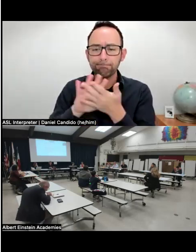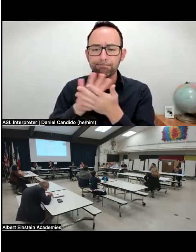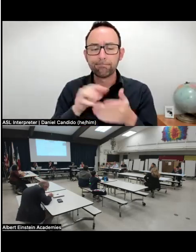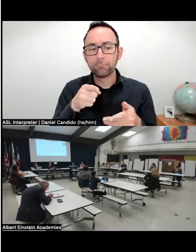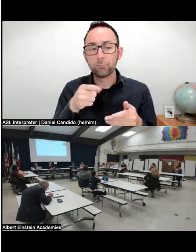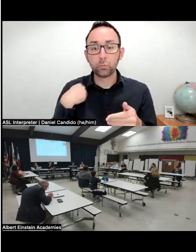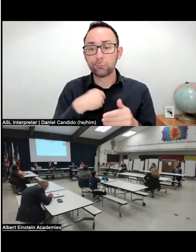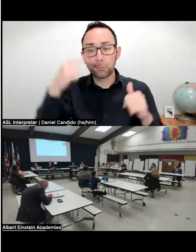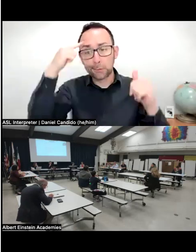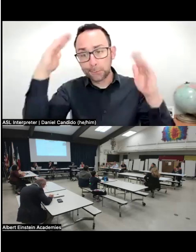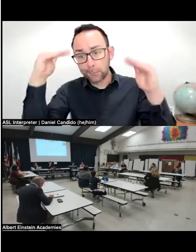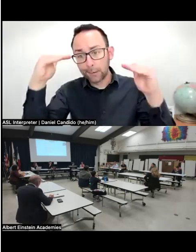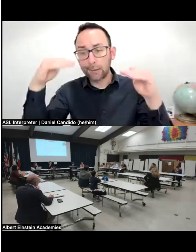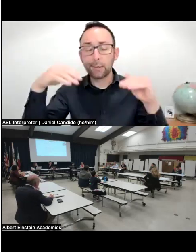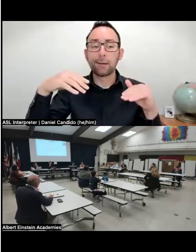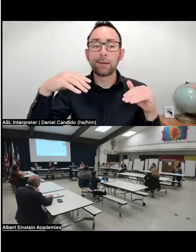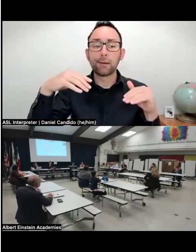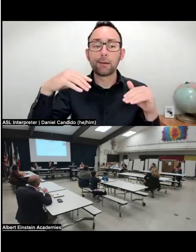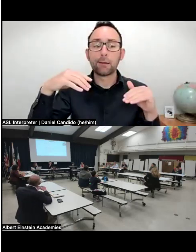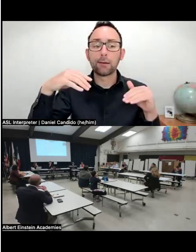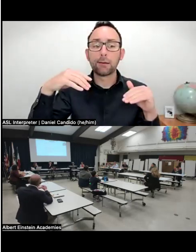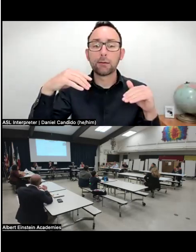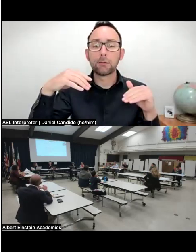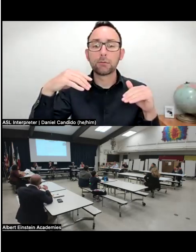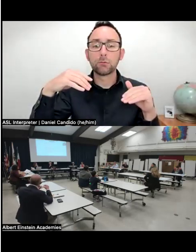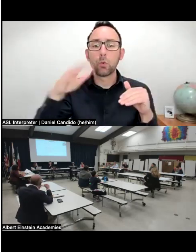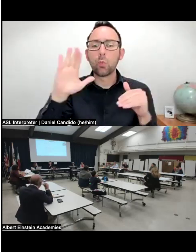policy will be approved at the meeting next week.